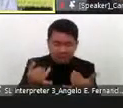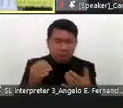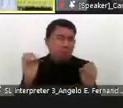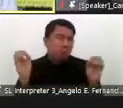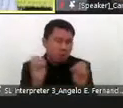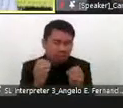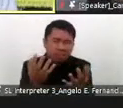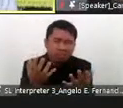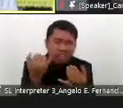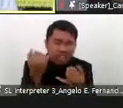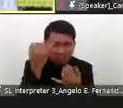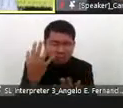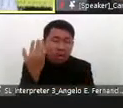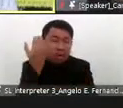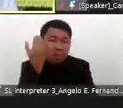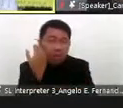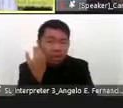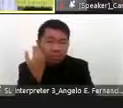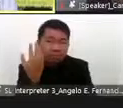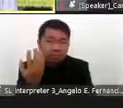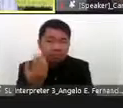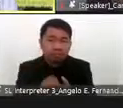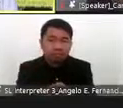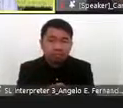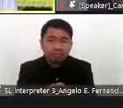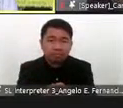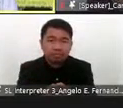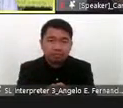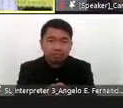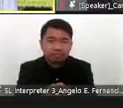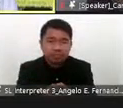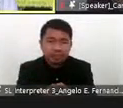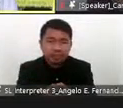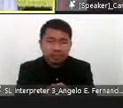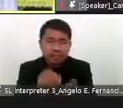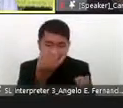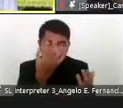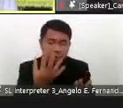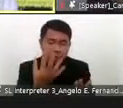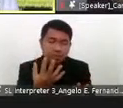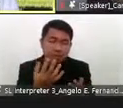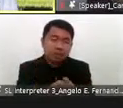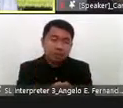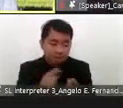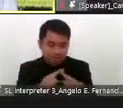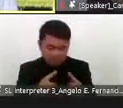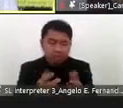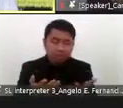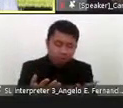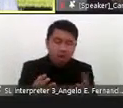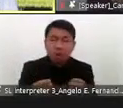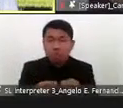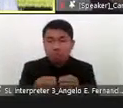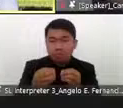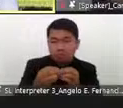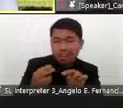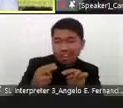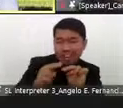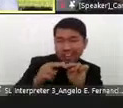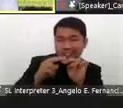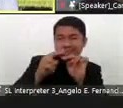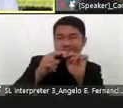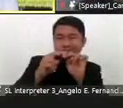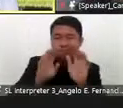enough details, enough defined or definite data, but it's catching up. So many of the global trends are based